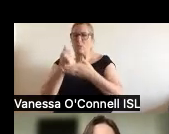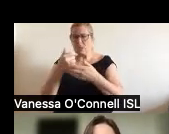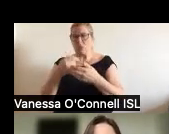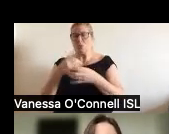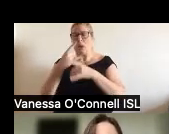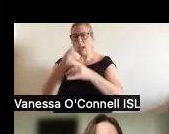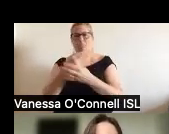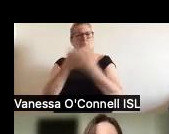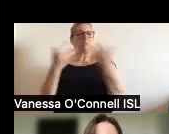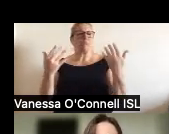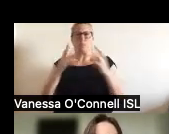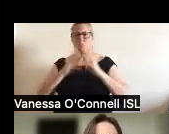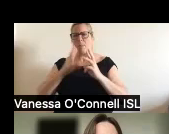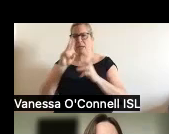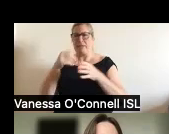previously.